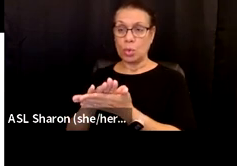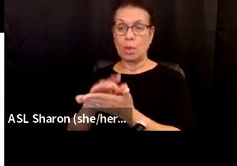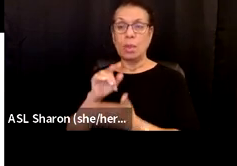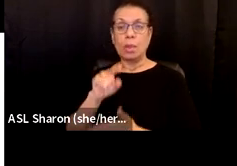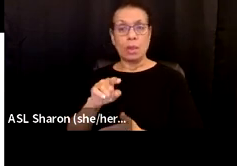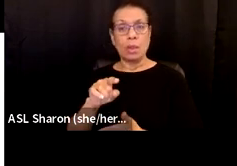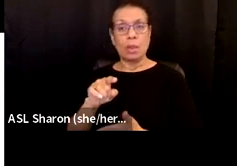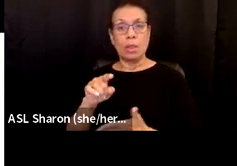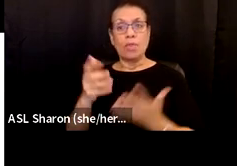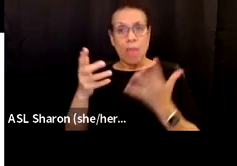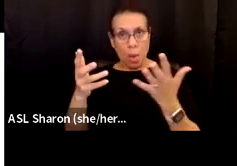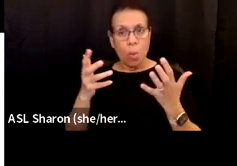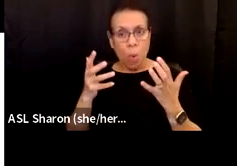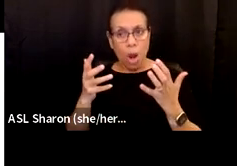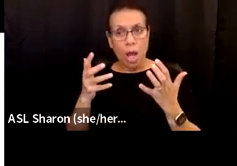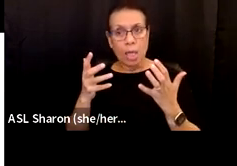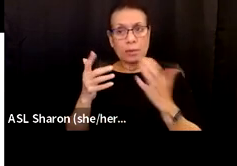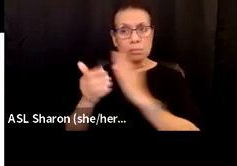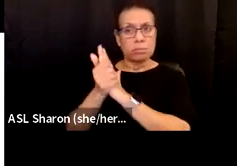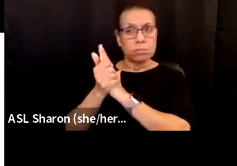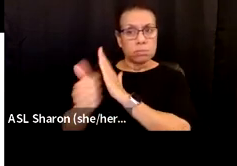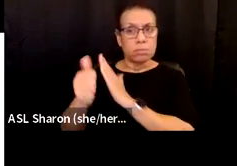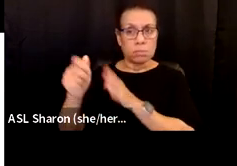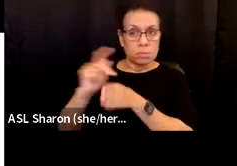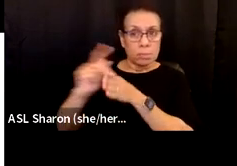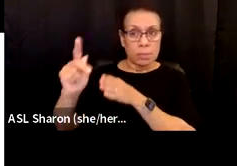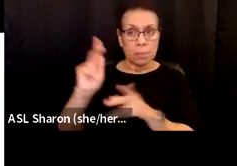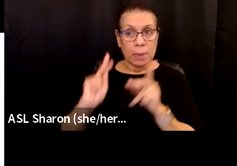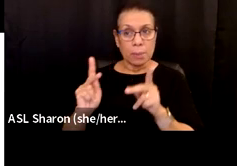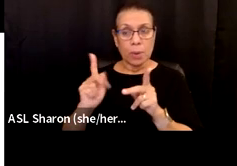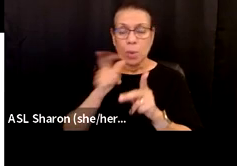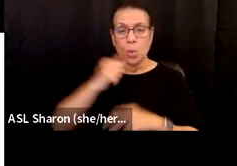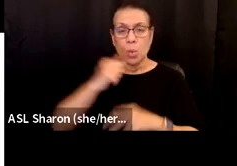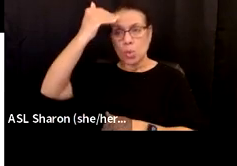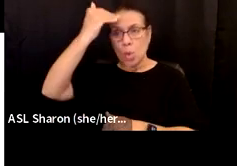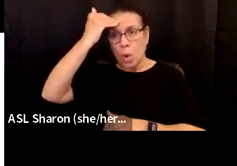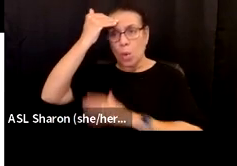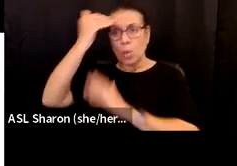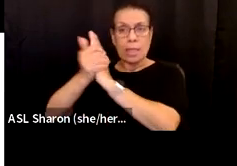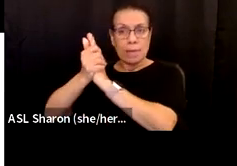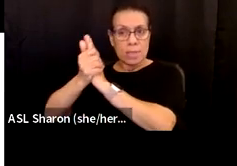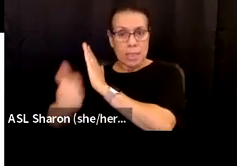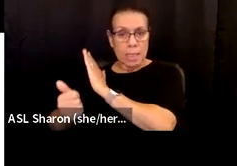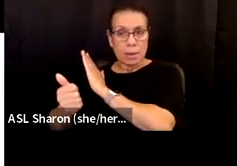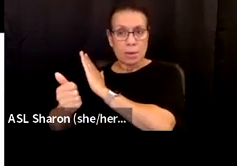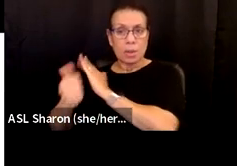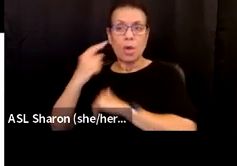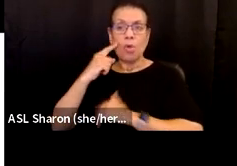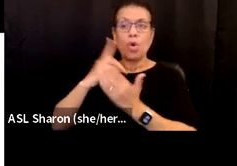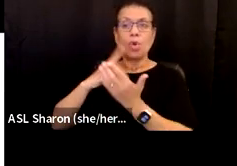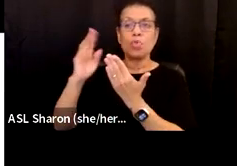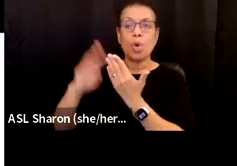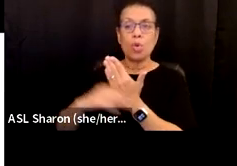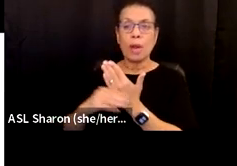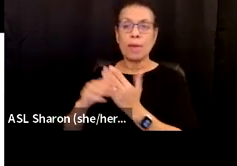importance of having experts who have knowledge and skills for programming for